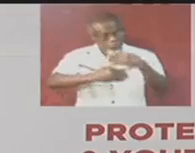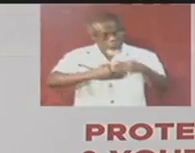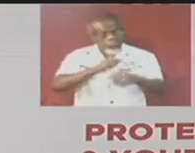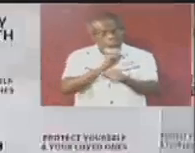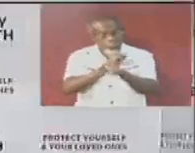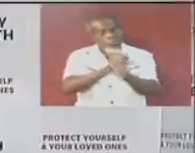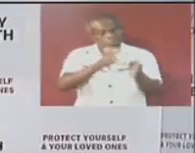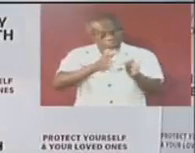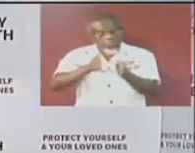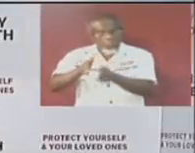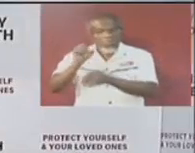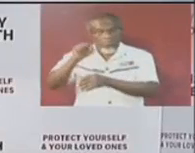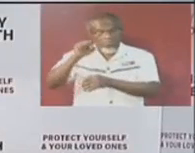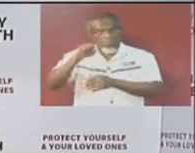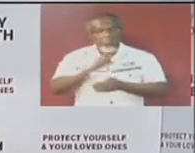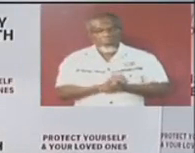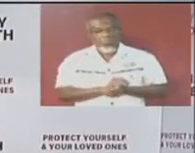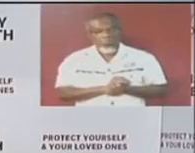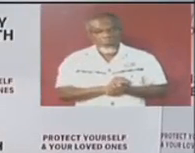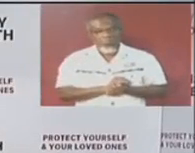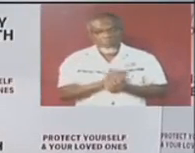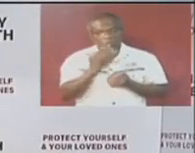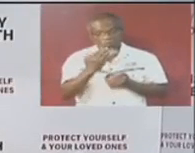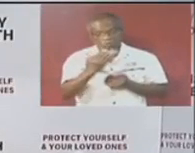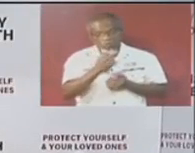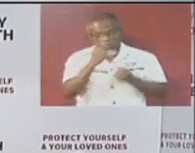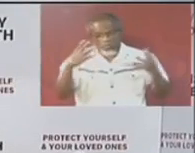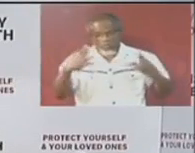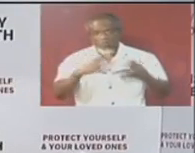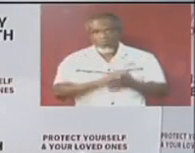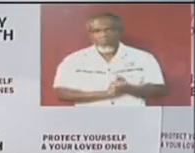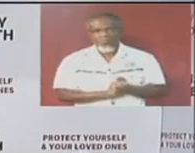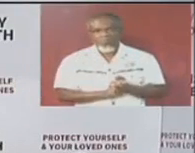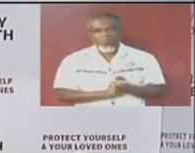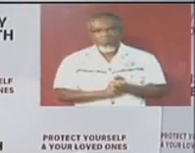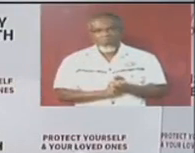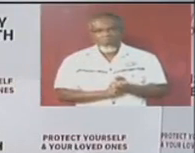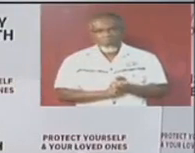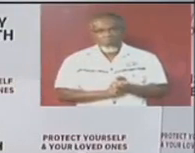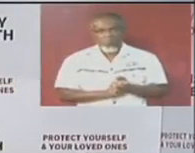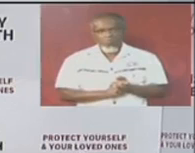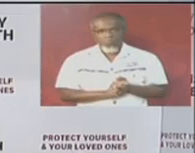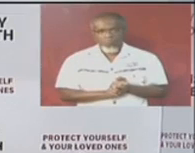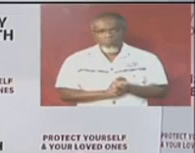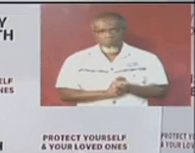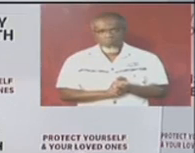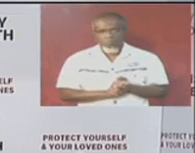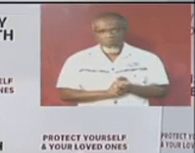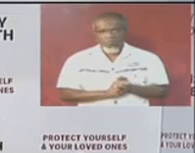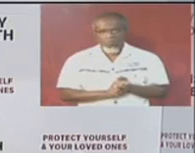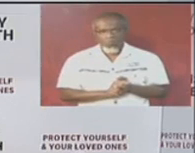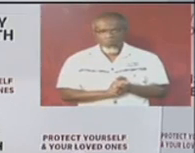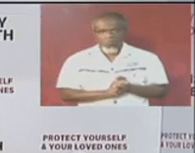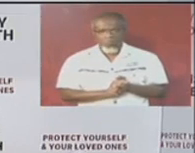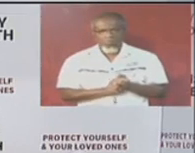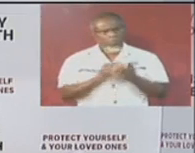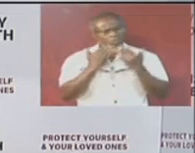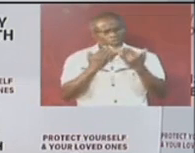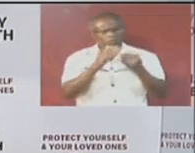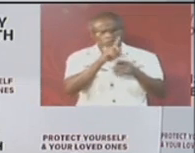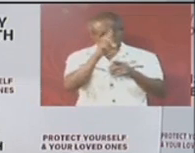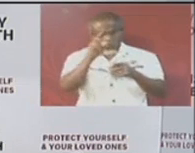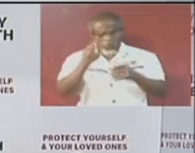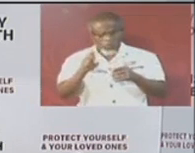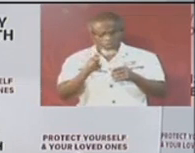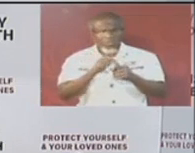much. And thank you, Minister. Yes. Thank you very much, Mr. Cummins. Just like we do,